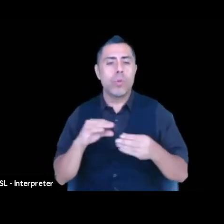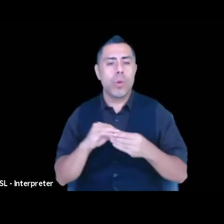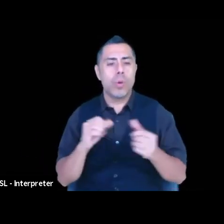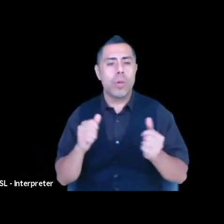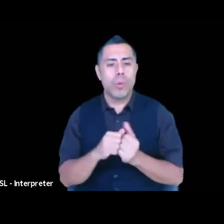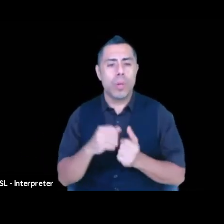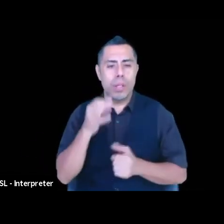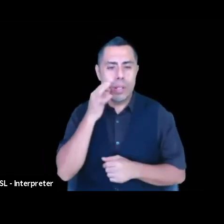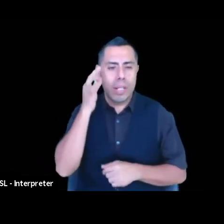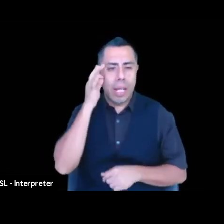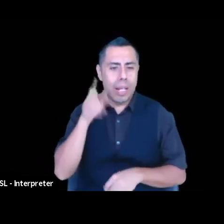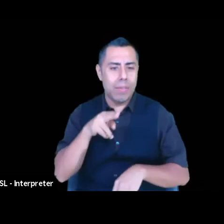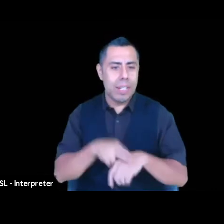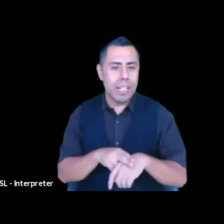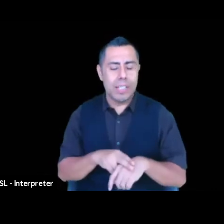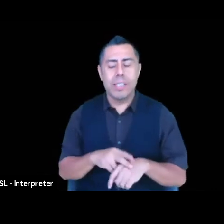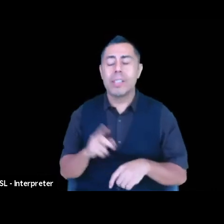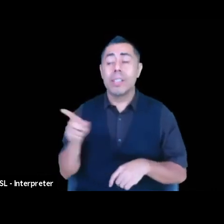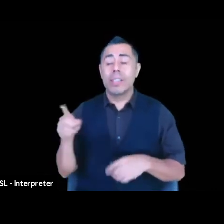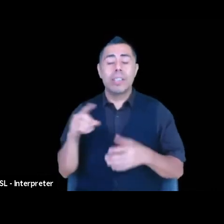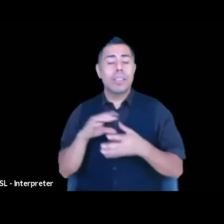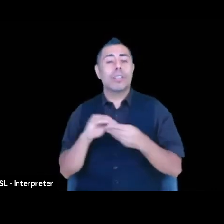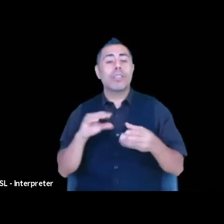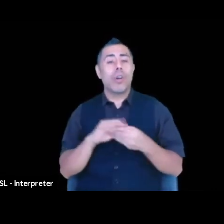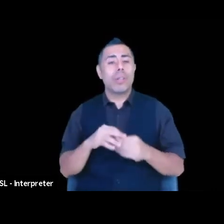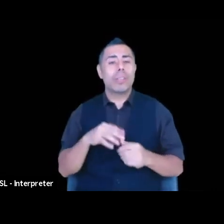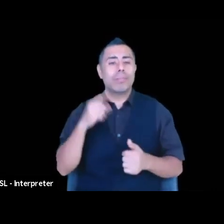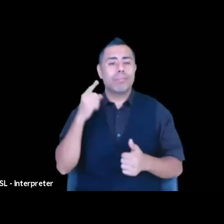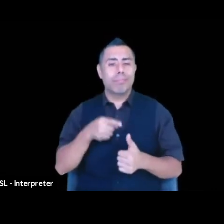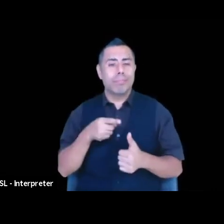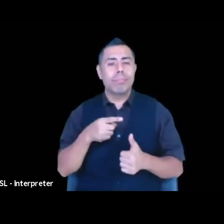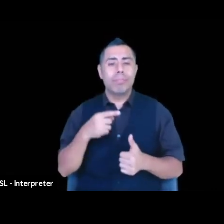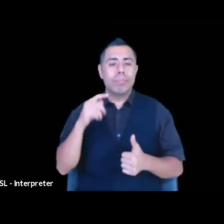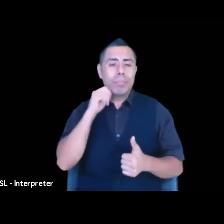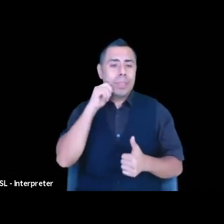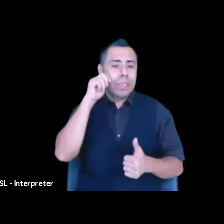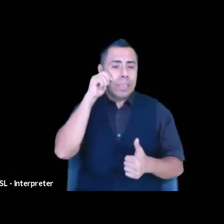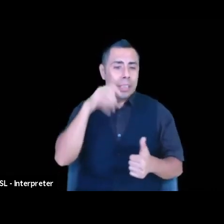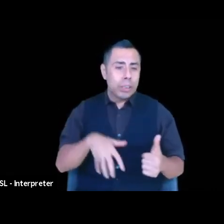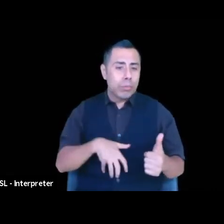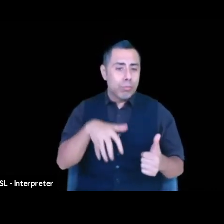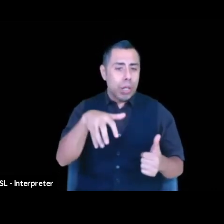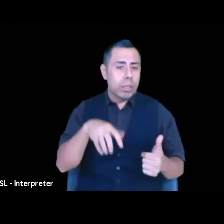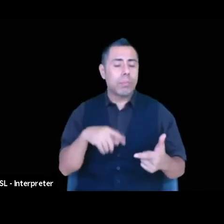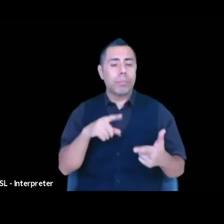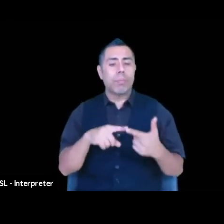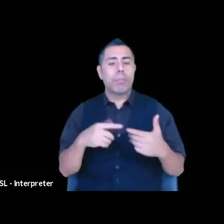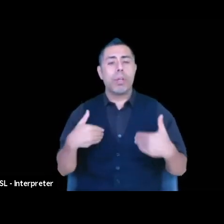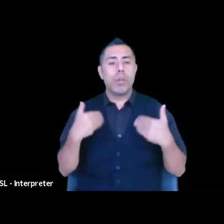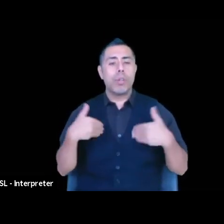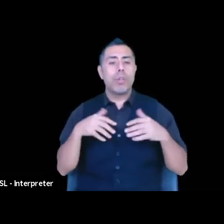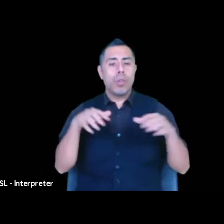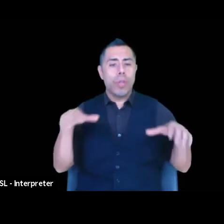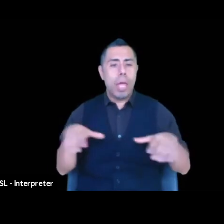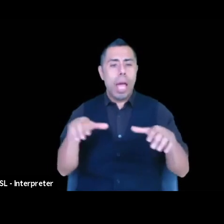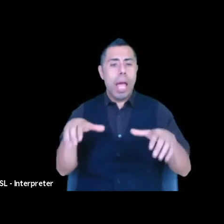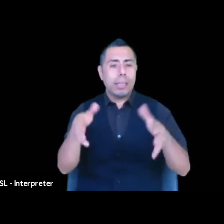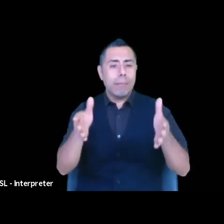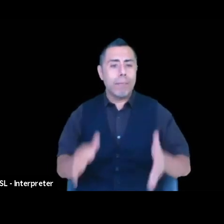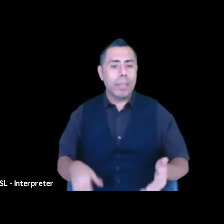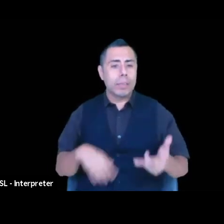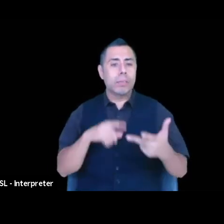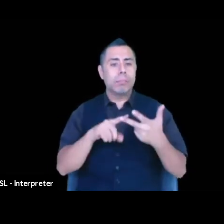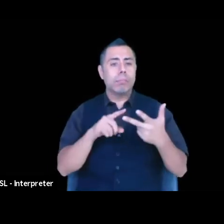on teen pregnancy, we touched on youth activism, we touched on suicide, and